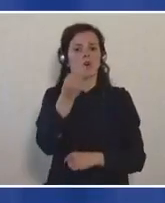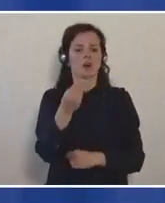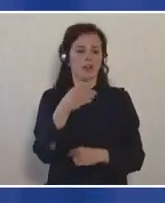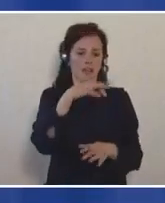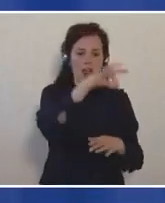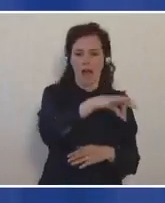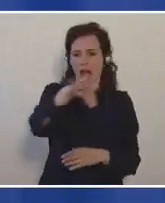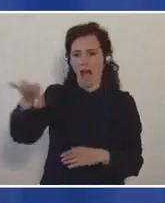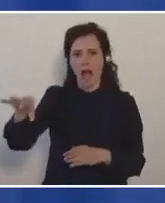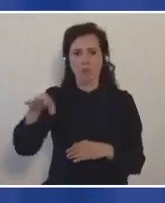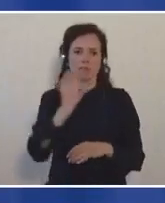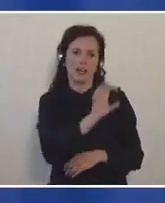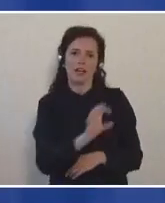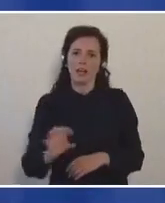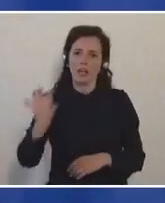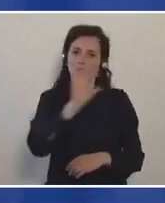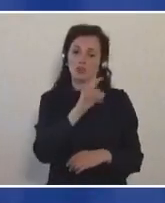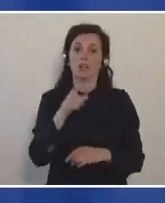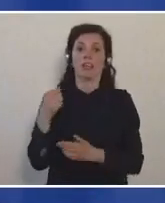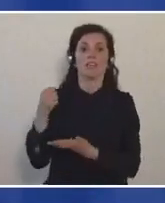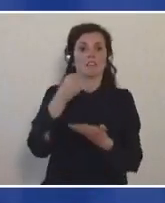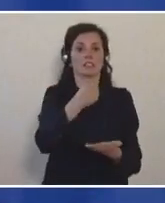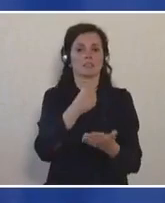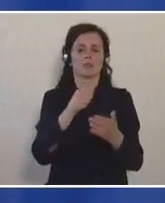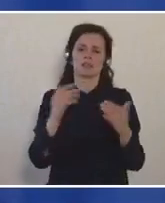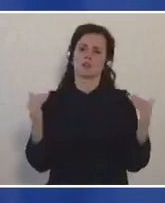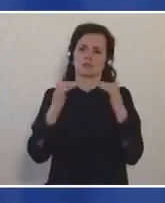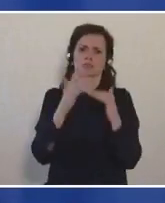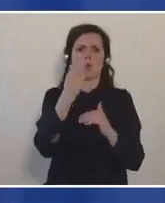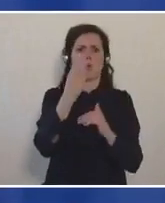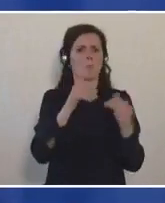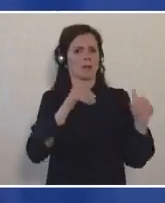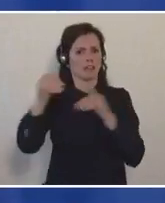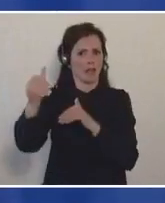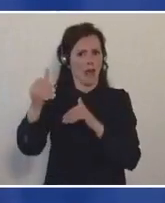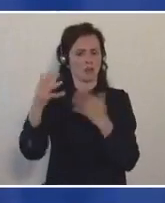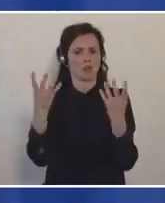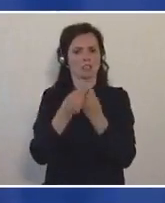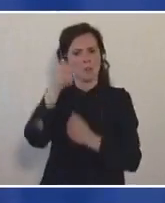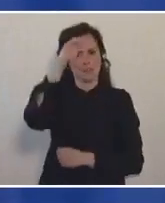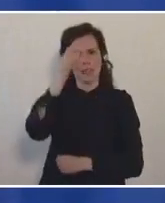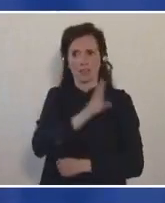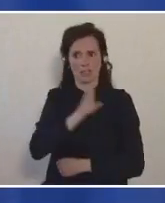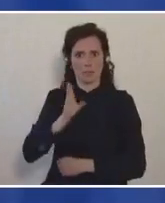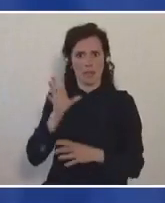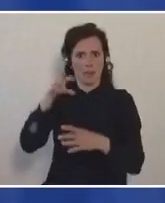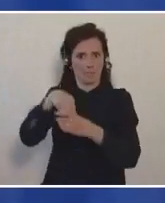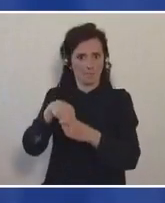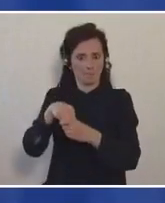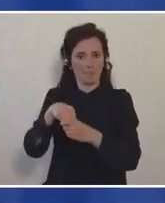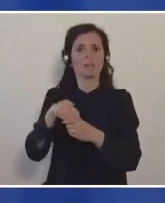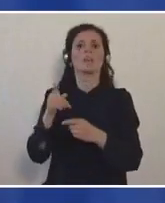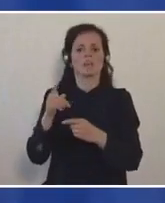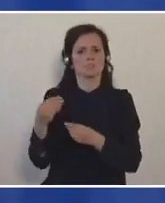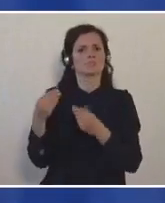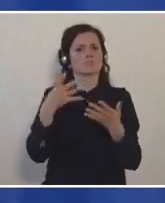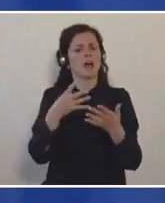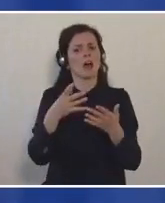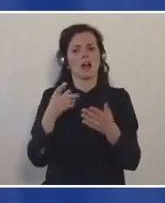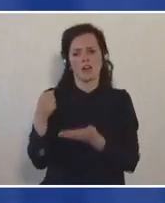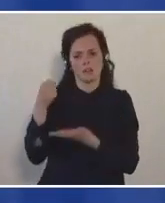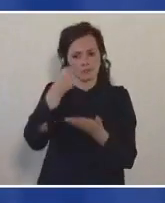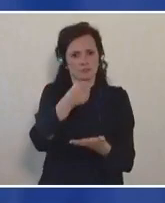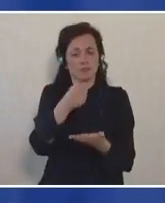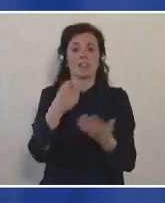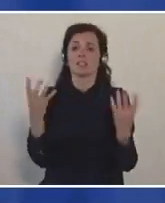member states and financial institutions, and of course our African partners. What is the system? It's